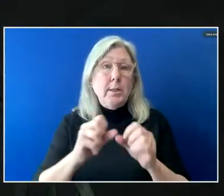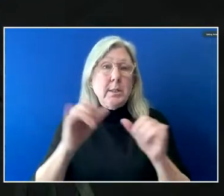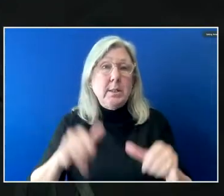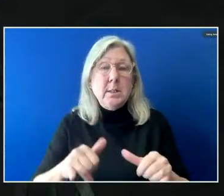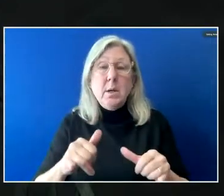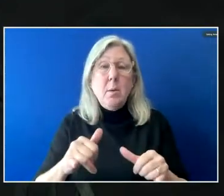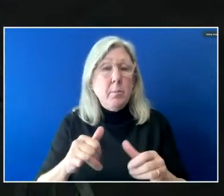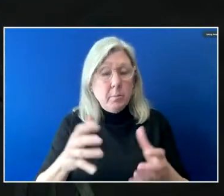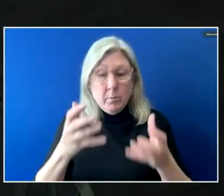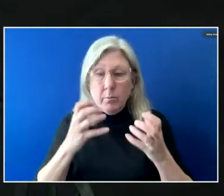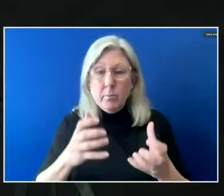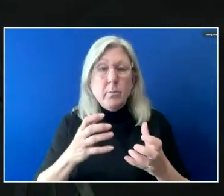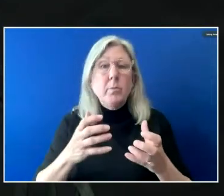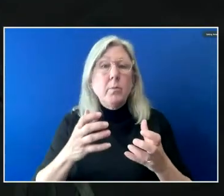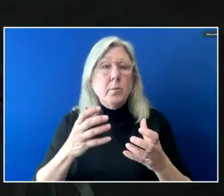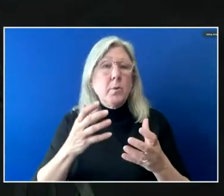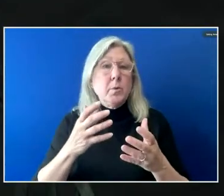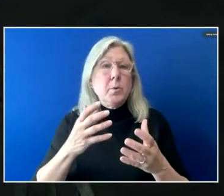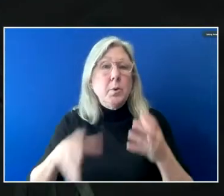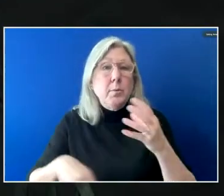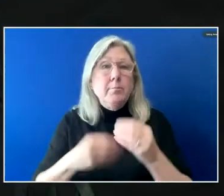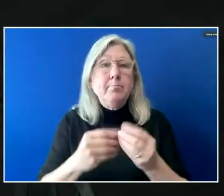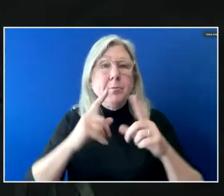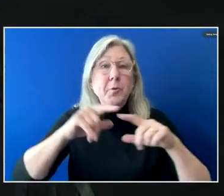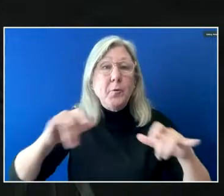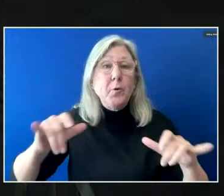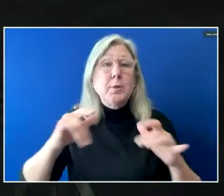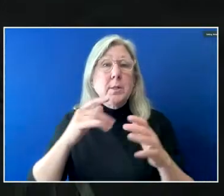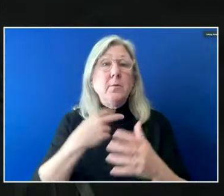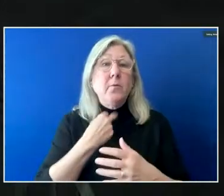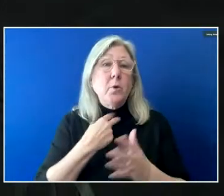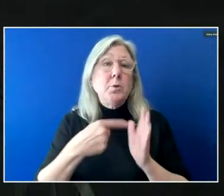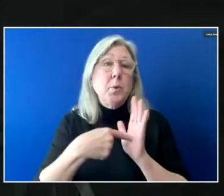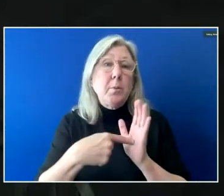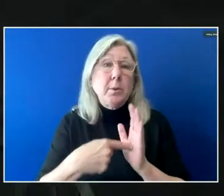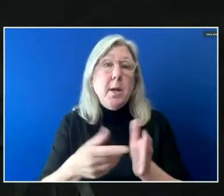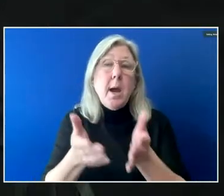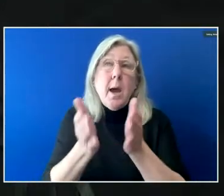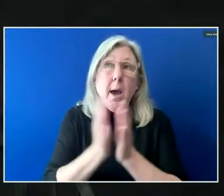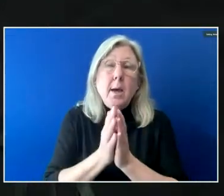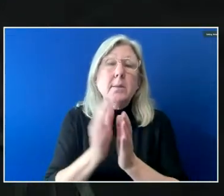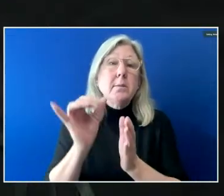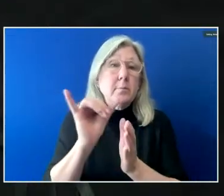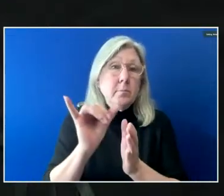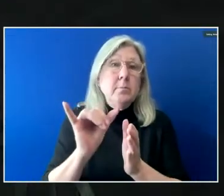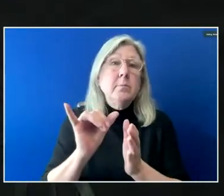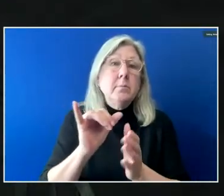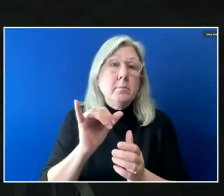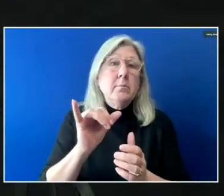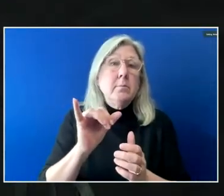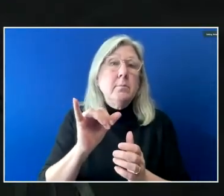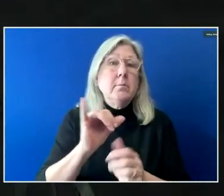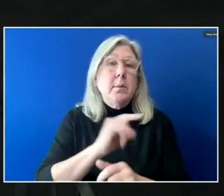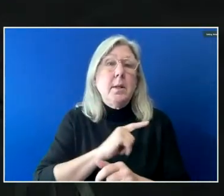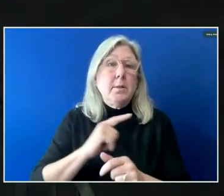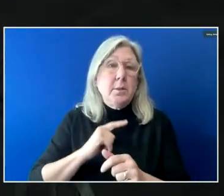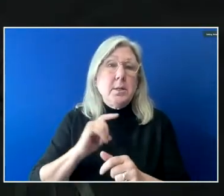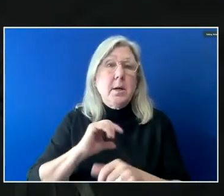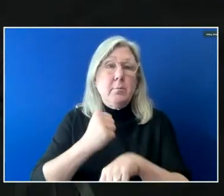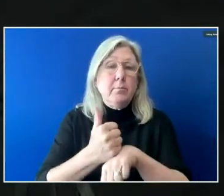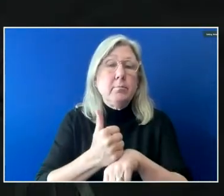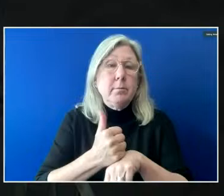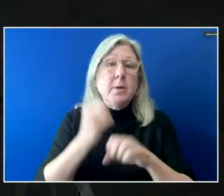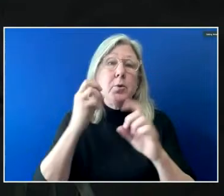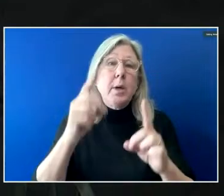voices represented given the urgent need we ask that the legislature commission this educational program by the end of the next